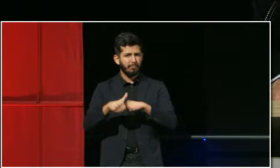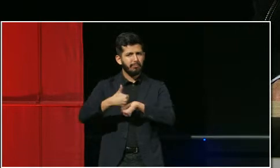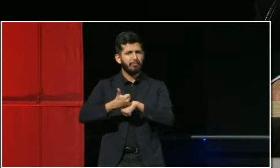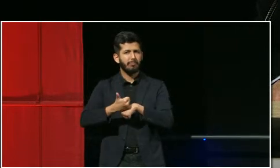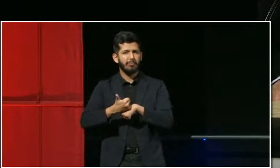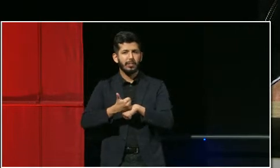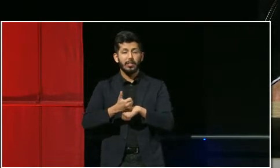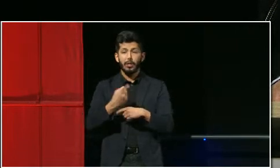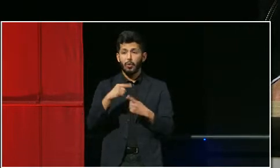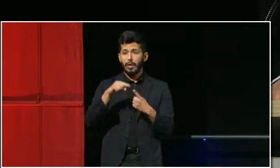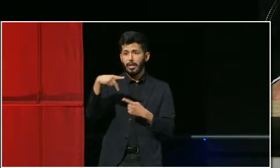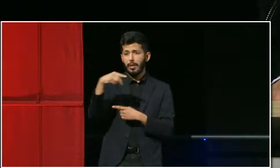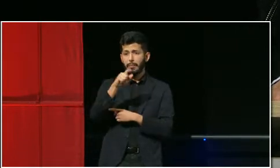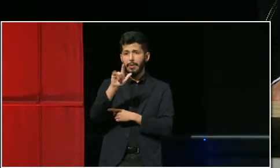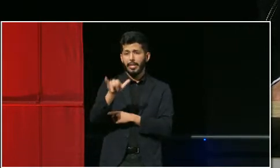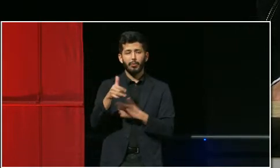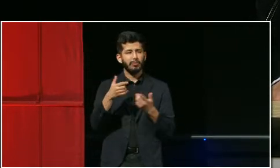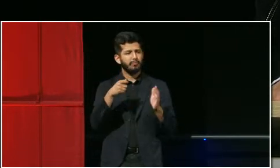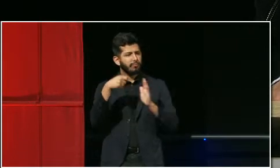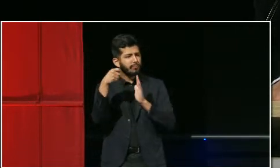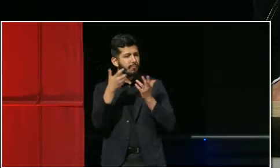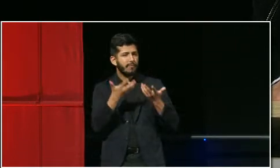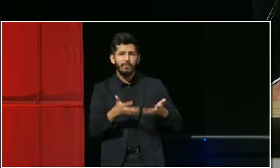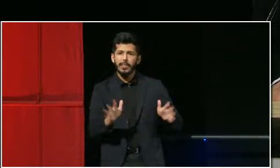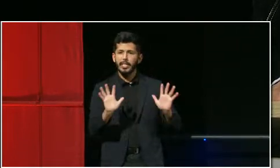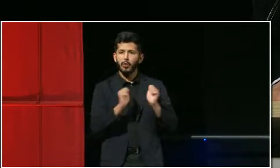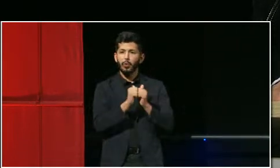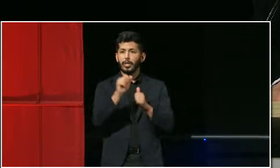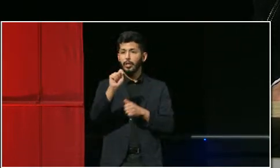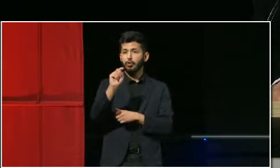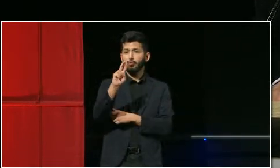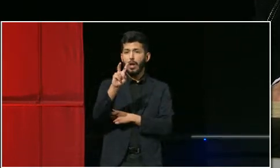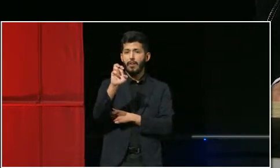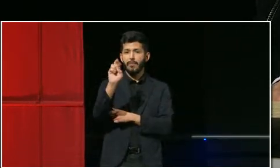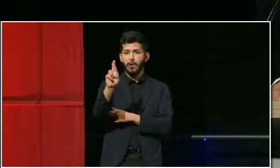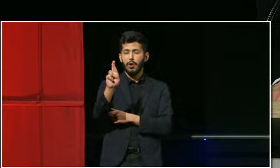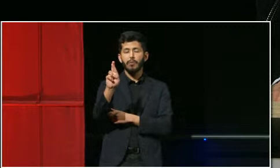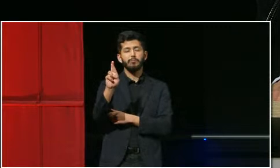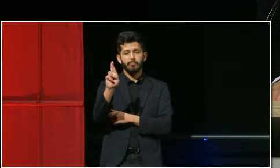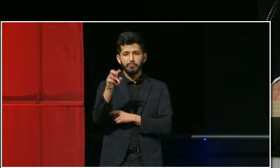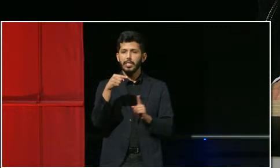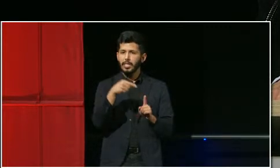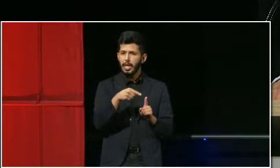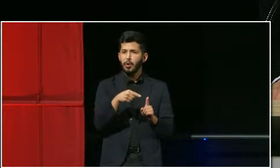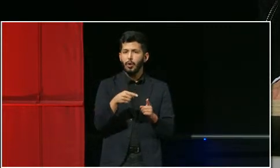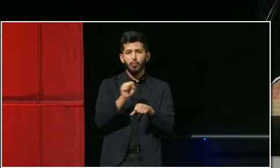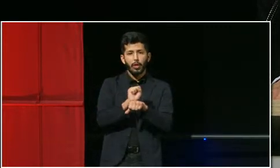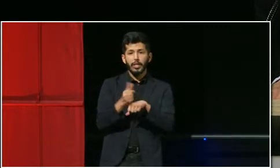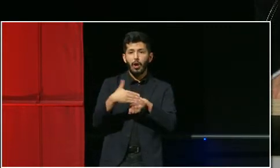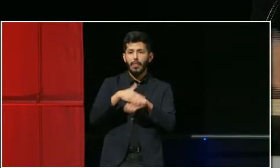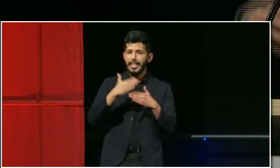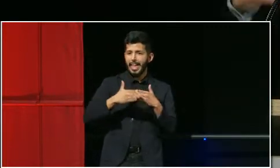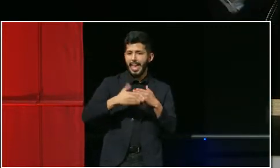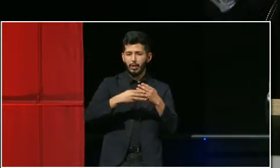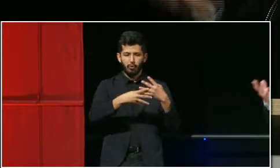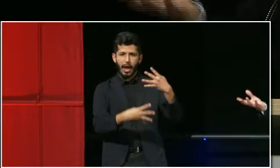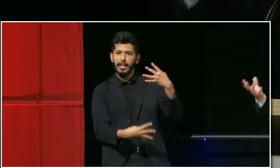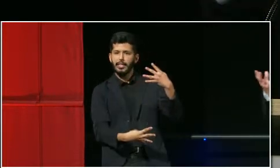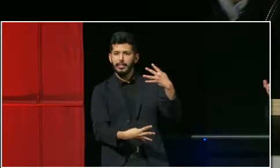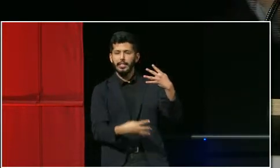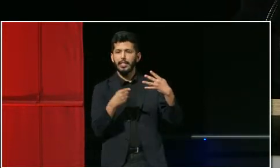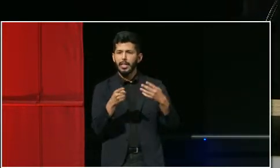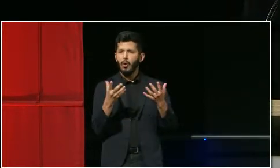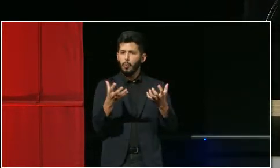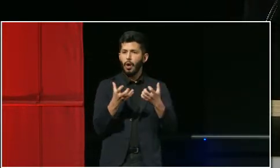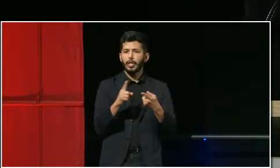When Peggy was finishing Trevor, quite rightfully so, they were working on the end credits, and they